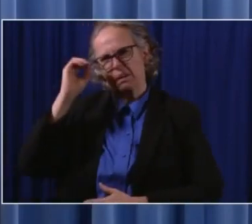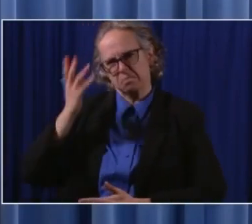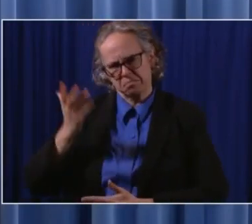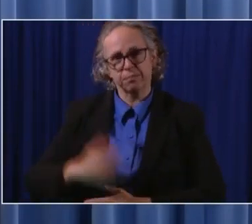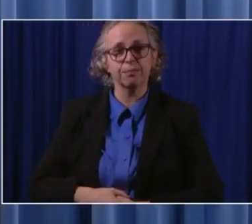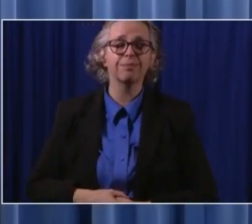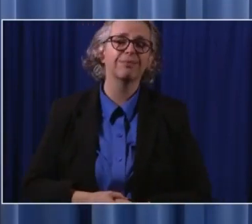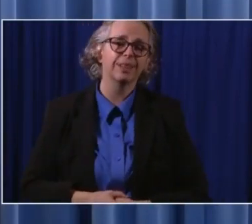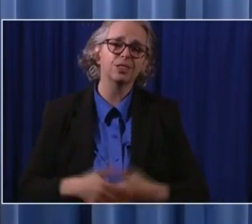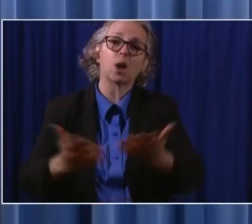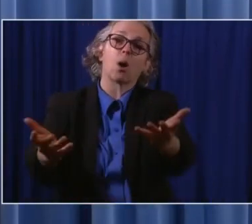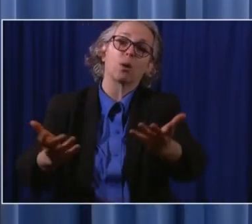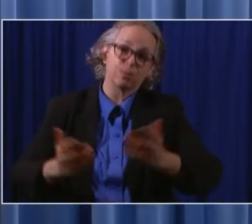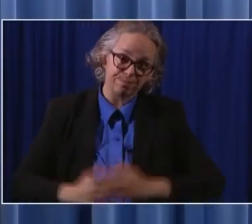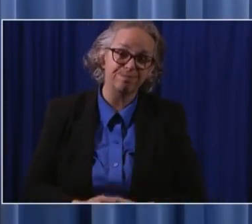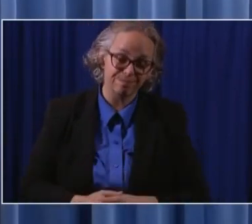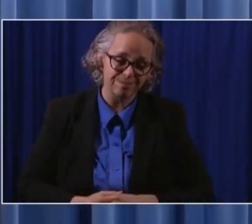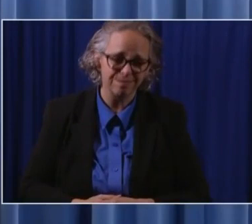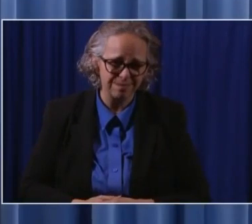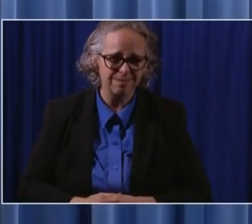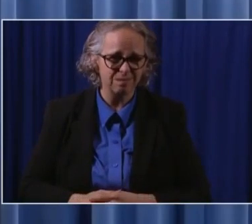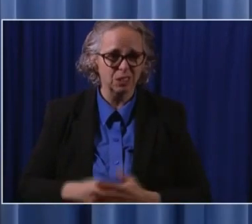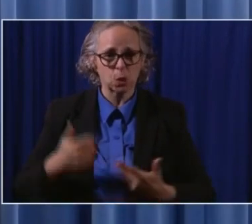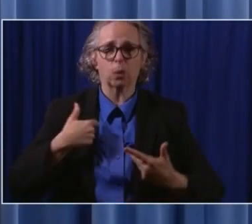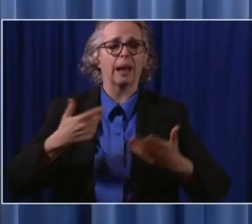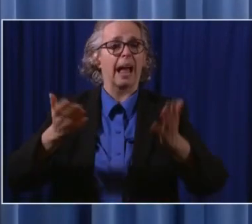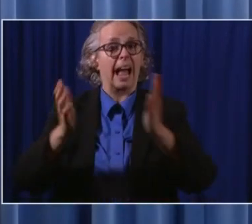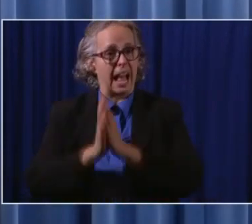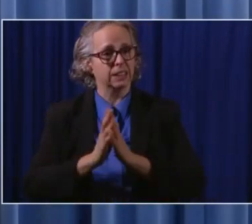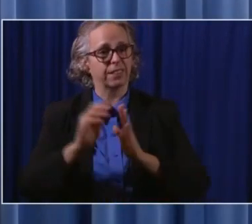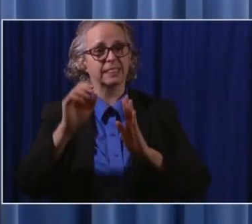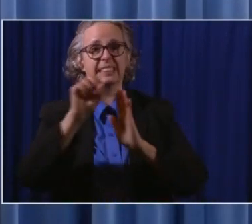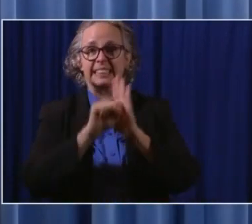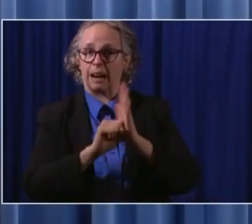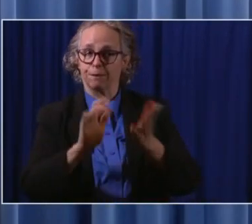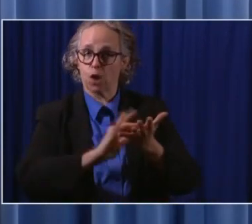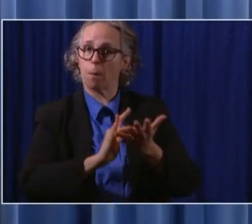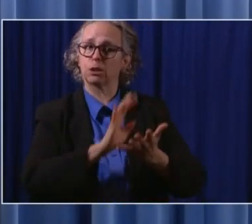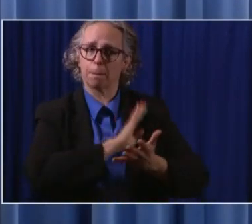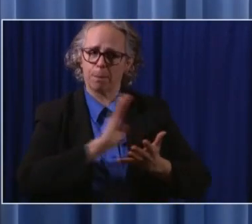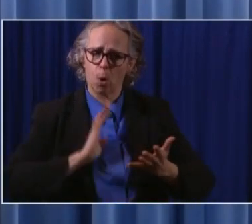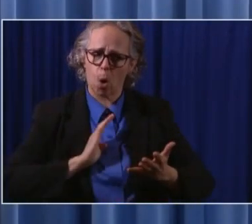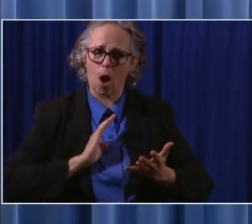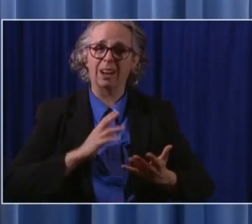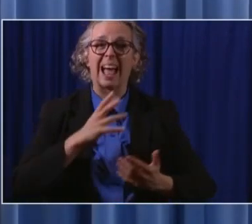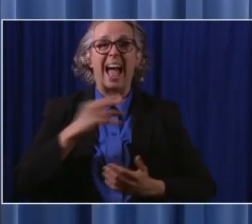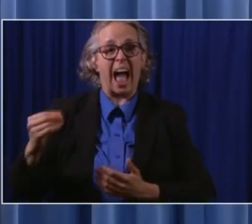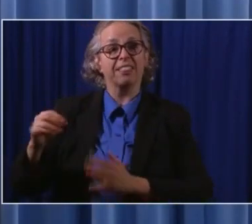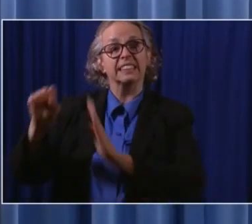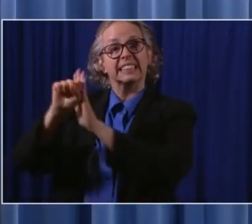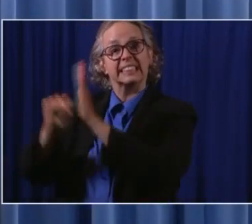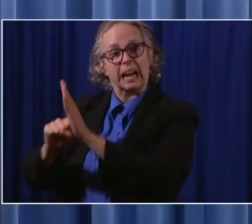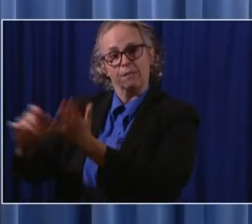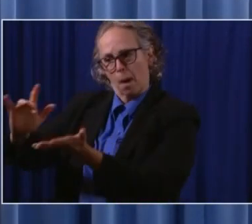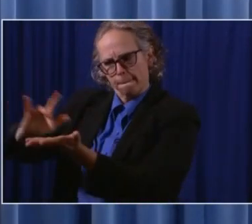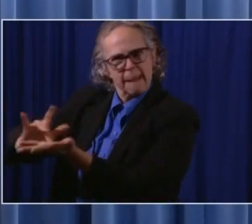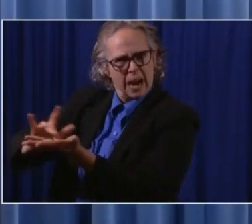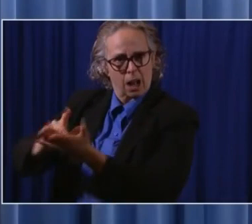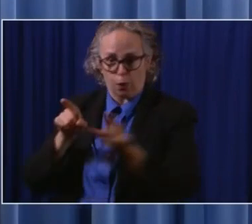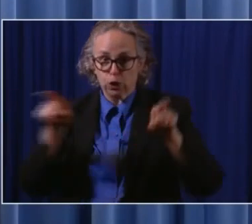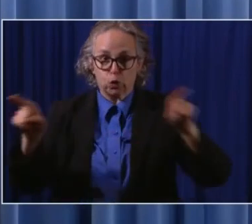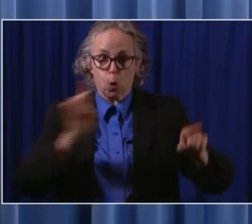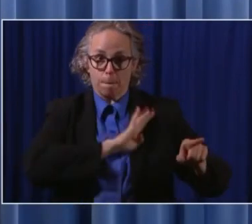we're asking the State Pharmacy Board and the State Medical Board to examine